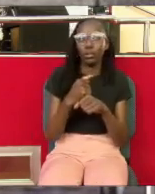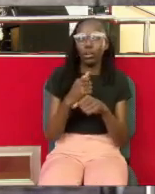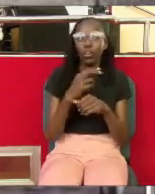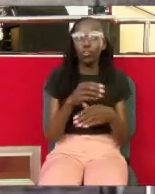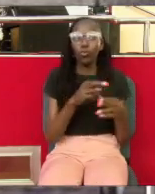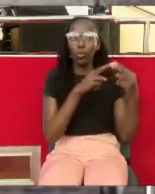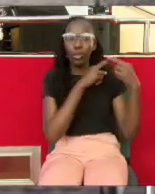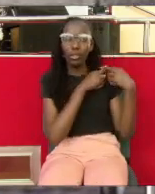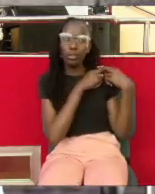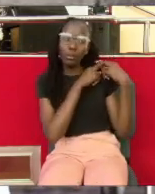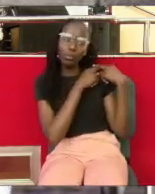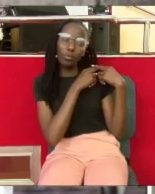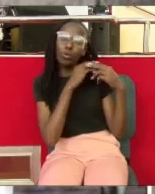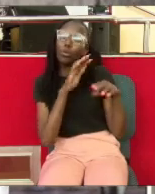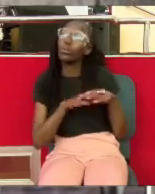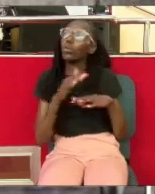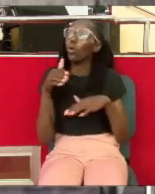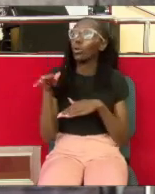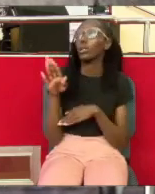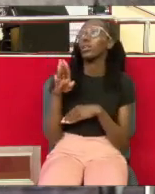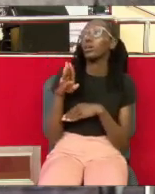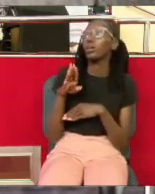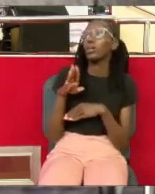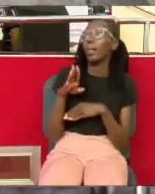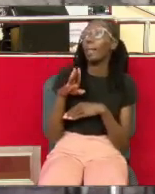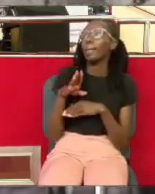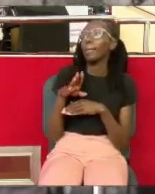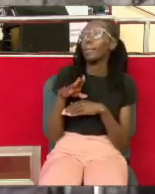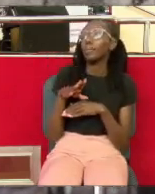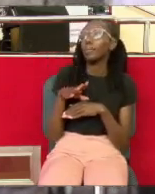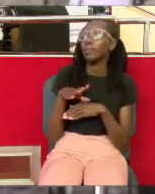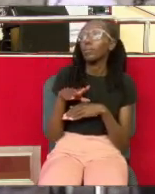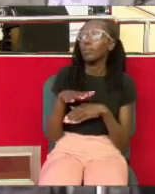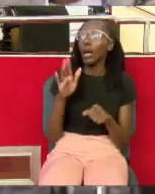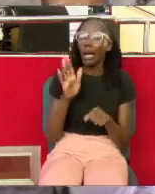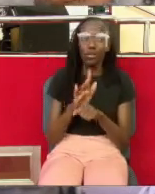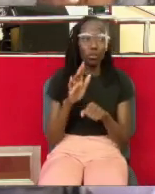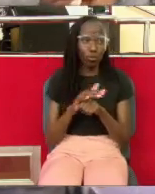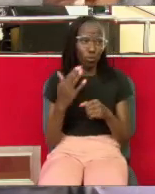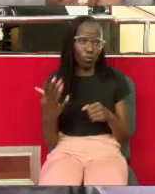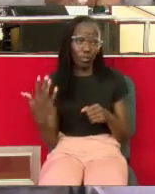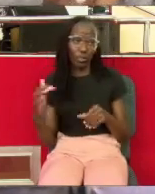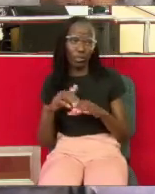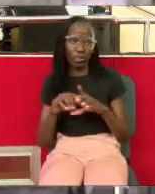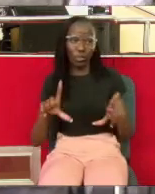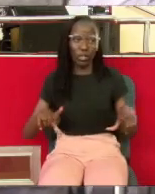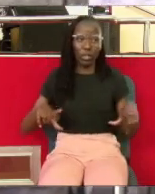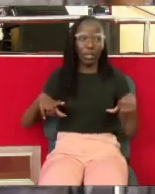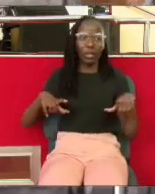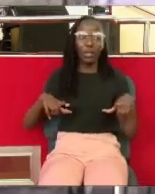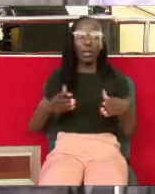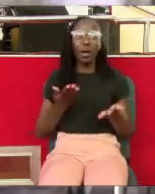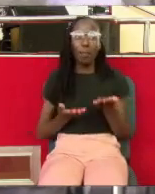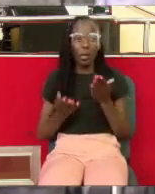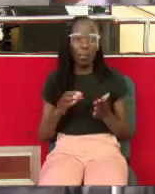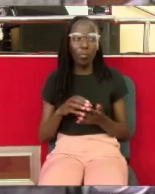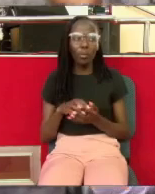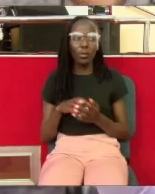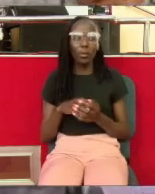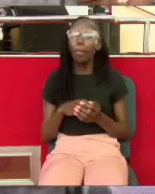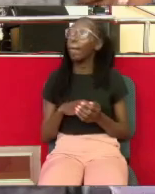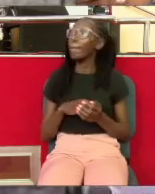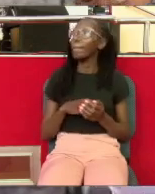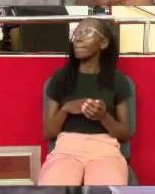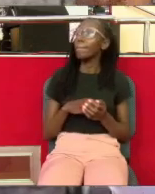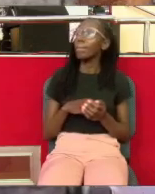Lord as sovereign in your life? Have you made him sovereign in your life?